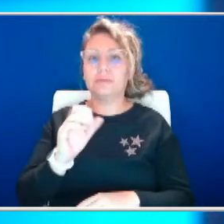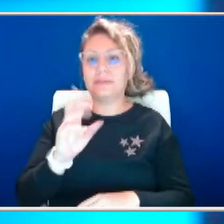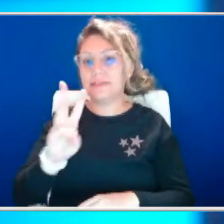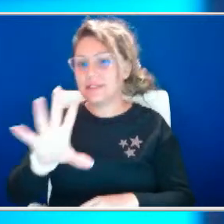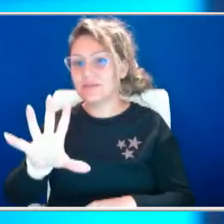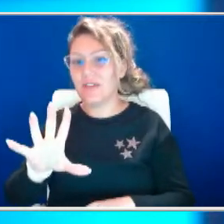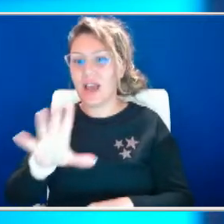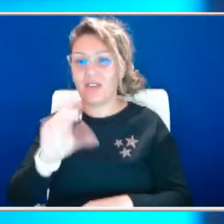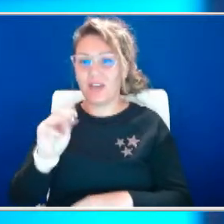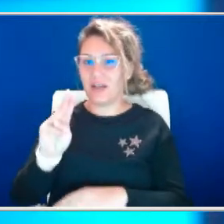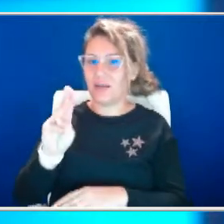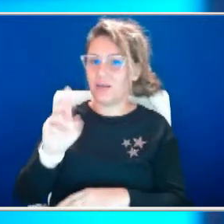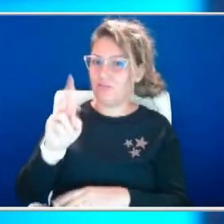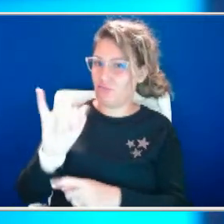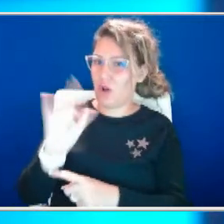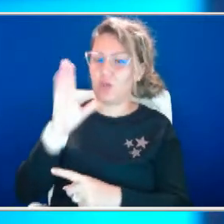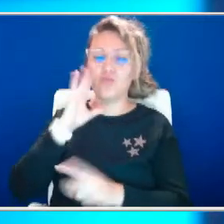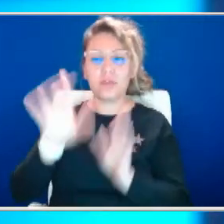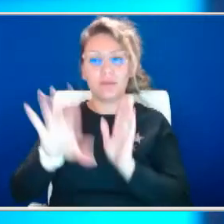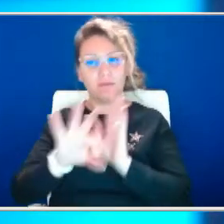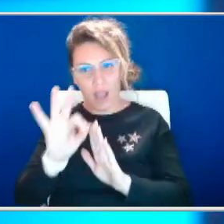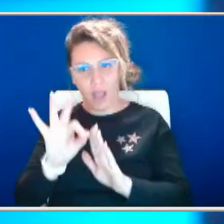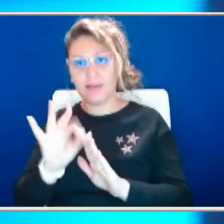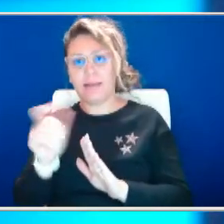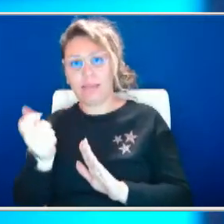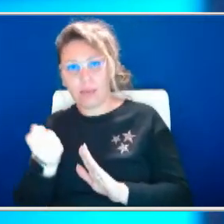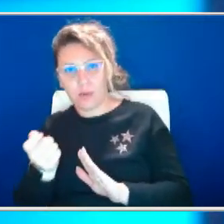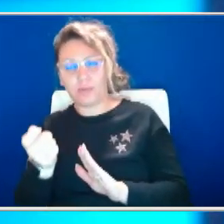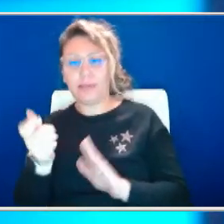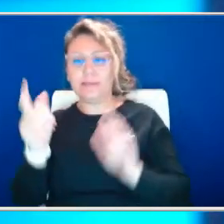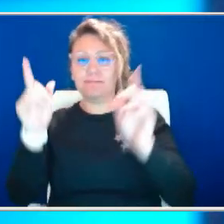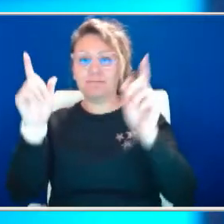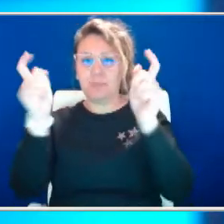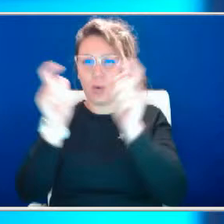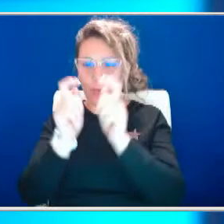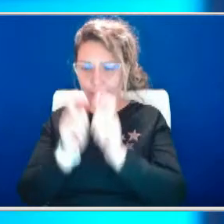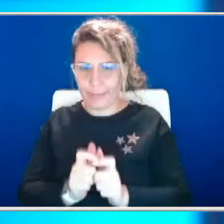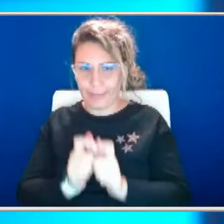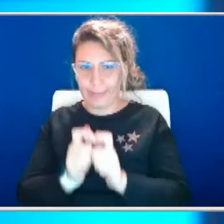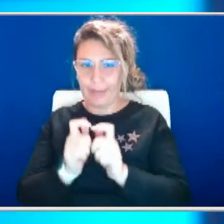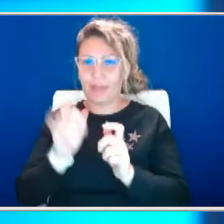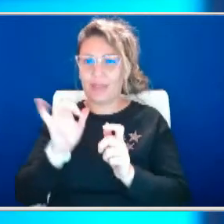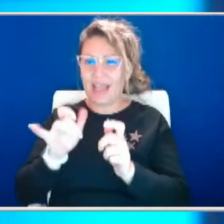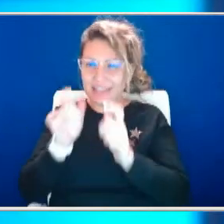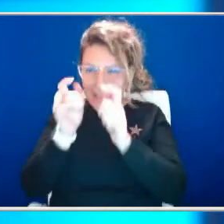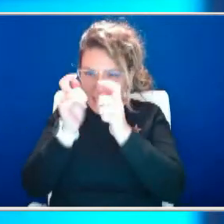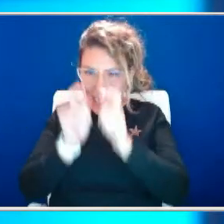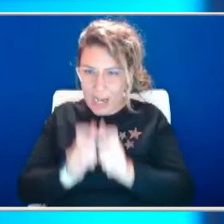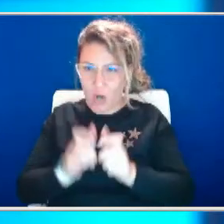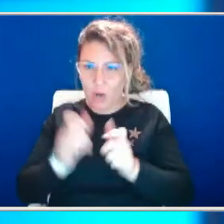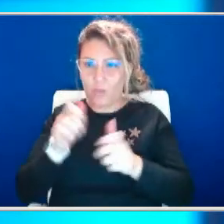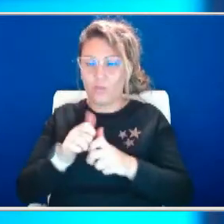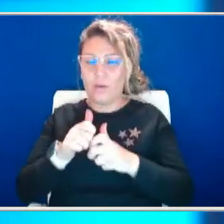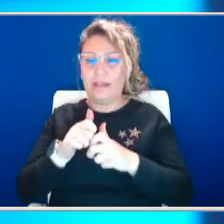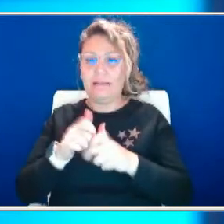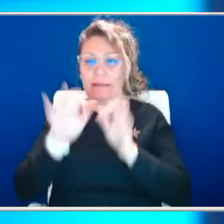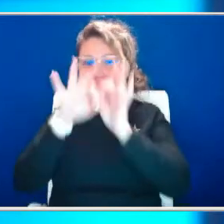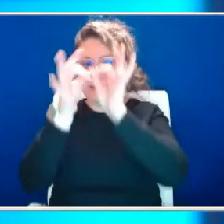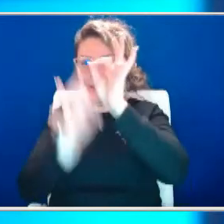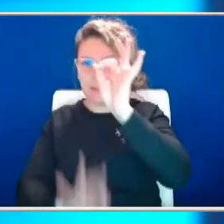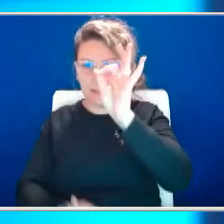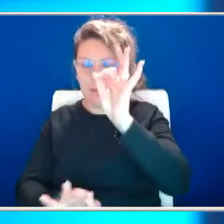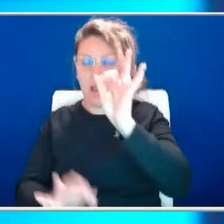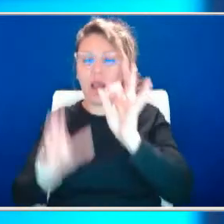bit of spinal stenosis. Spinal stenosis essentially just means a narrowing, and we all kind of start to develop some narrowing in their spine over time. So